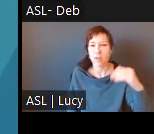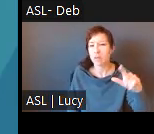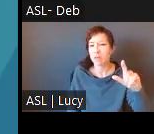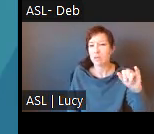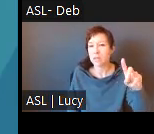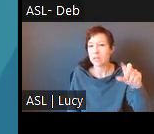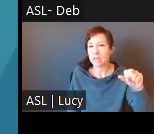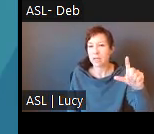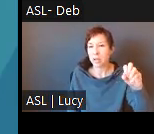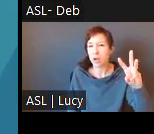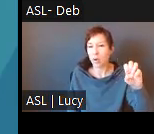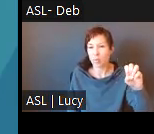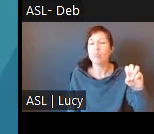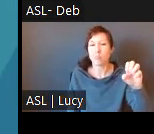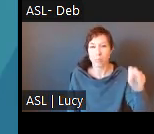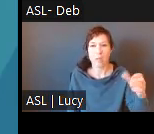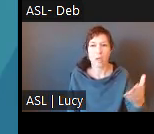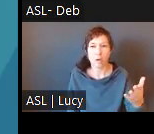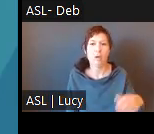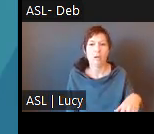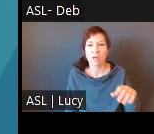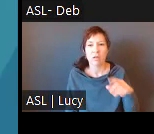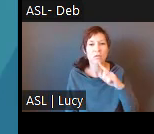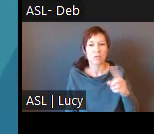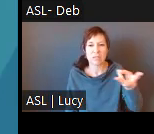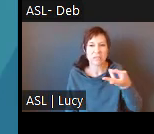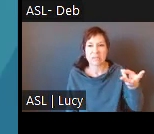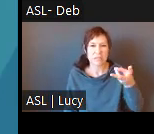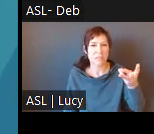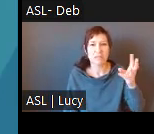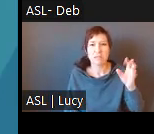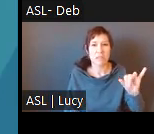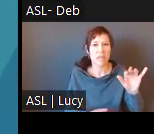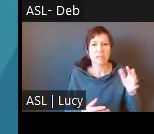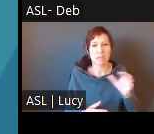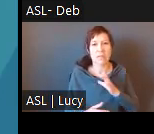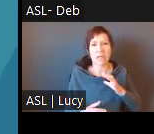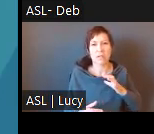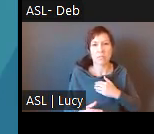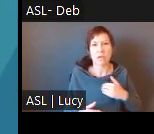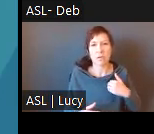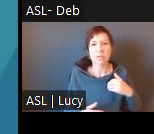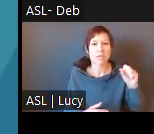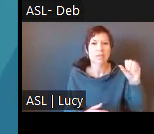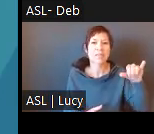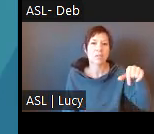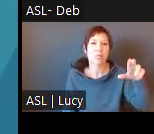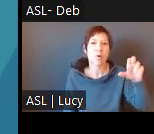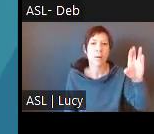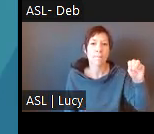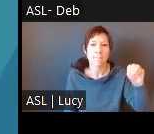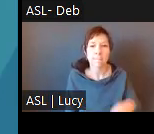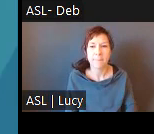those are the council members we have in That's attendance. okay. Yes, we do have a quorum, and thank you so much, Val, for doing that. No Okay.